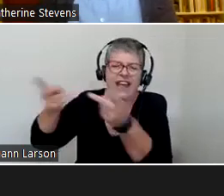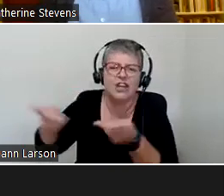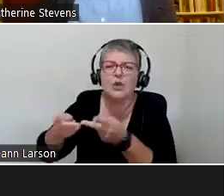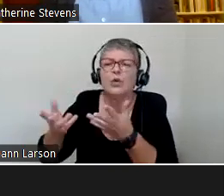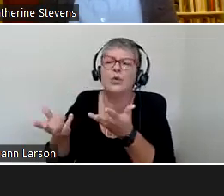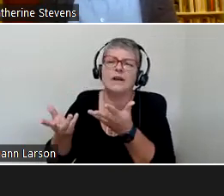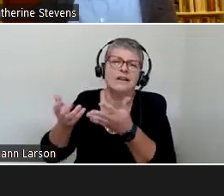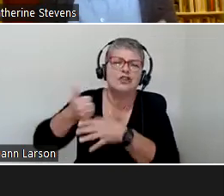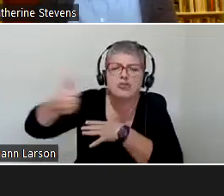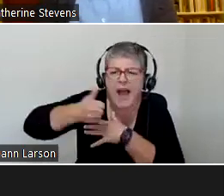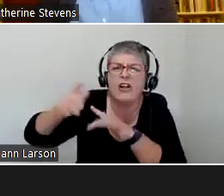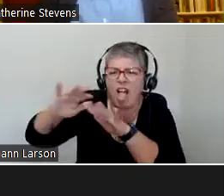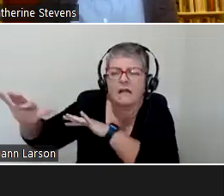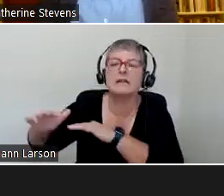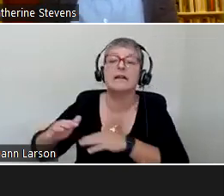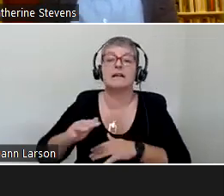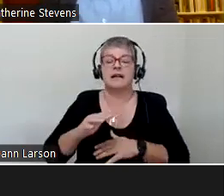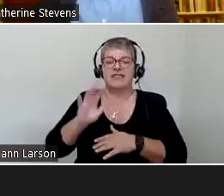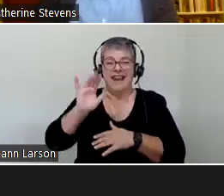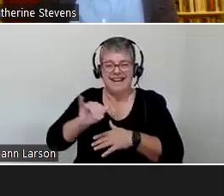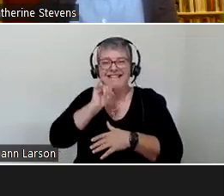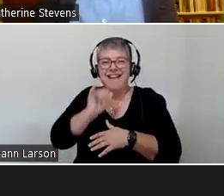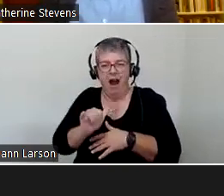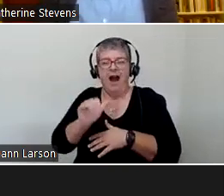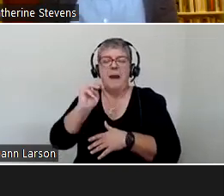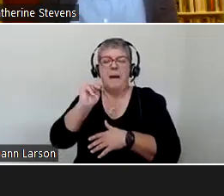cash share, the non-Mass Humanities costs that you are covering,